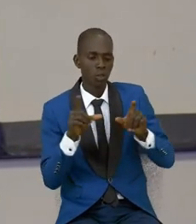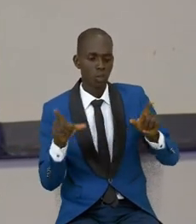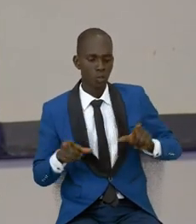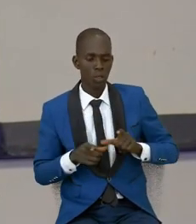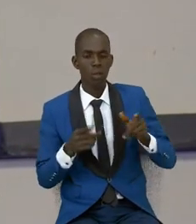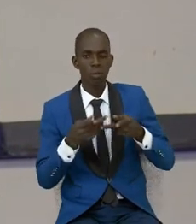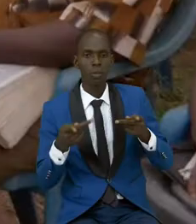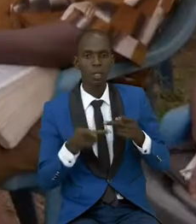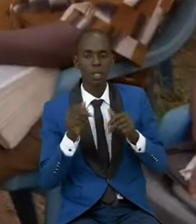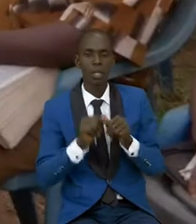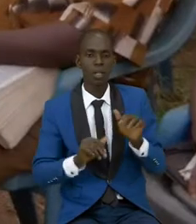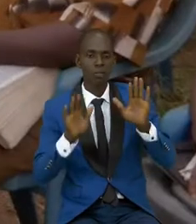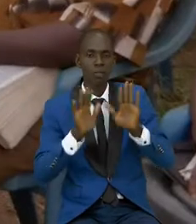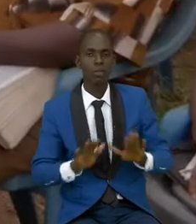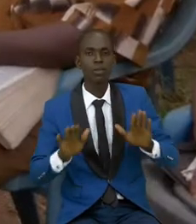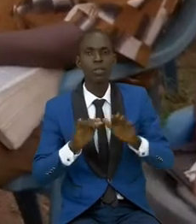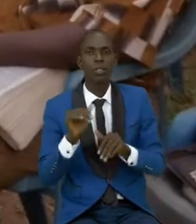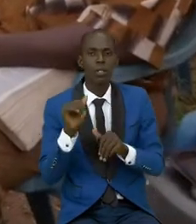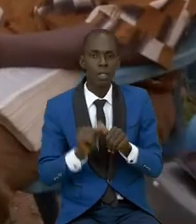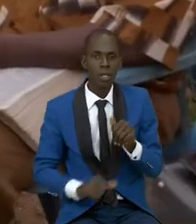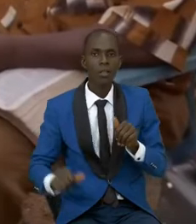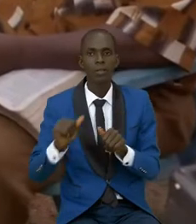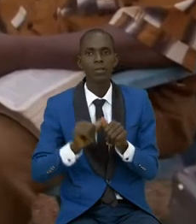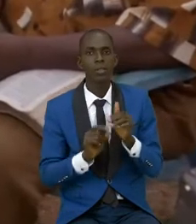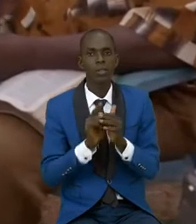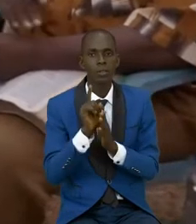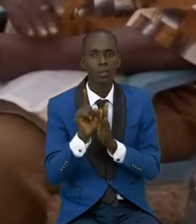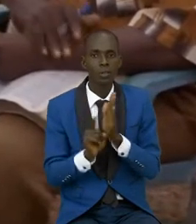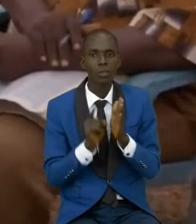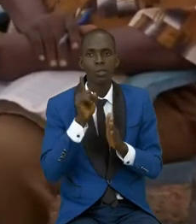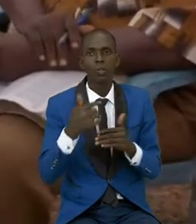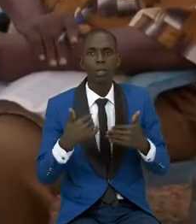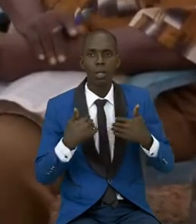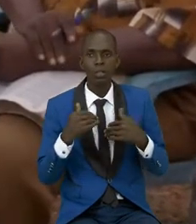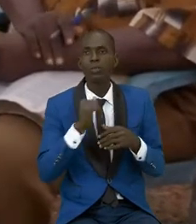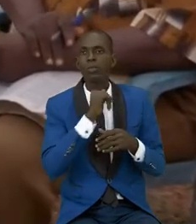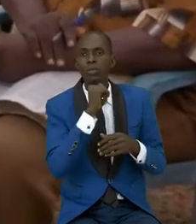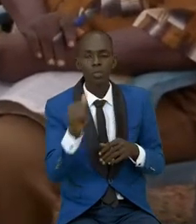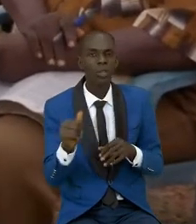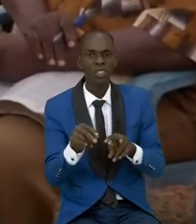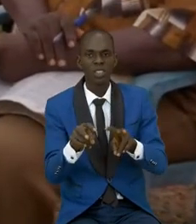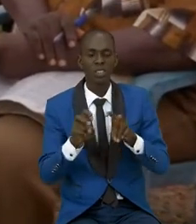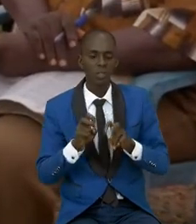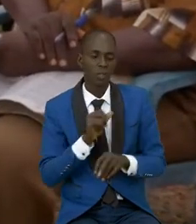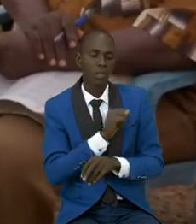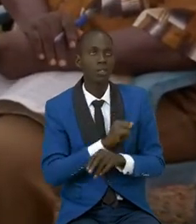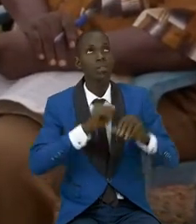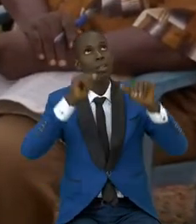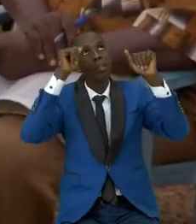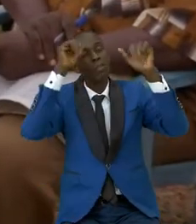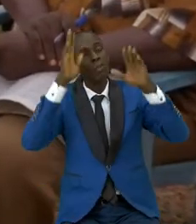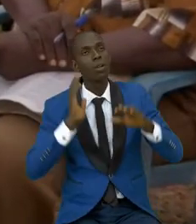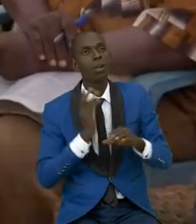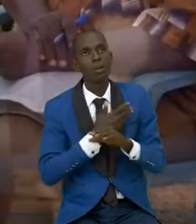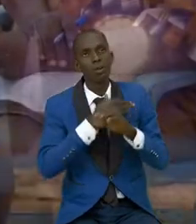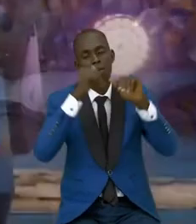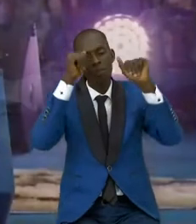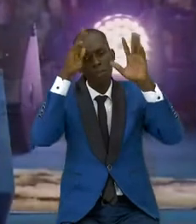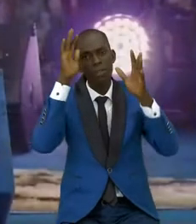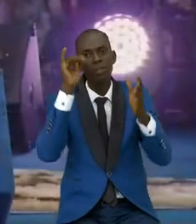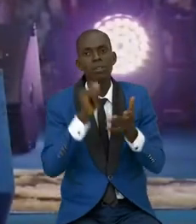Sunday hour, you have an unselfish attitude. Father, our Father, that's